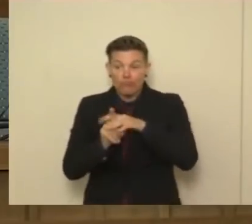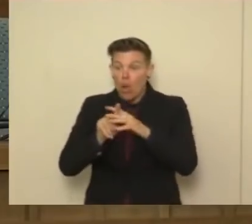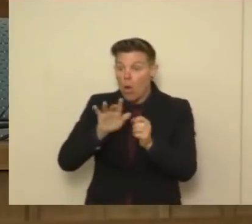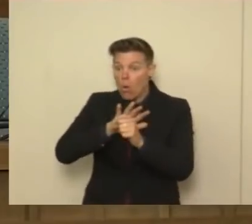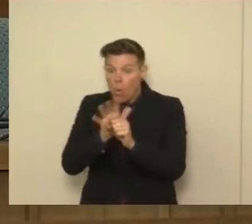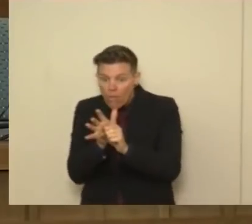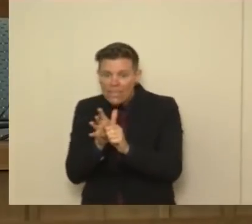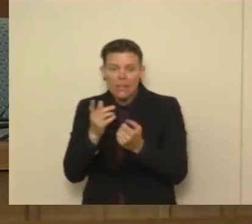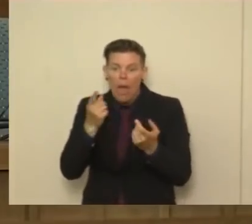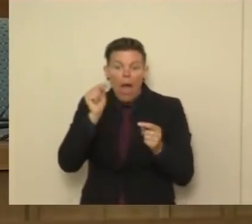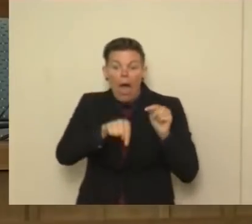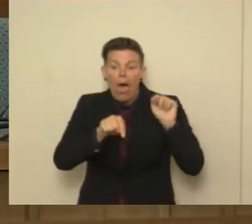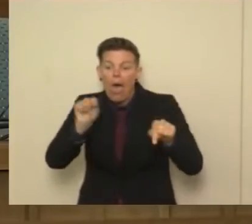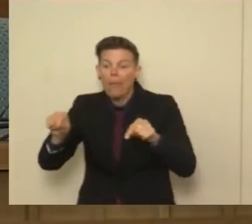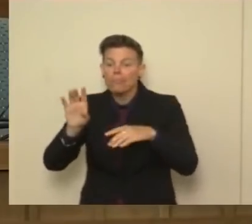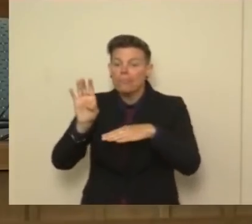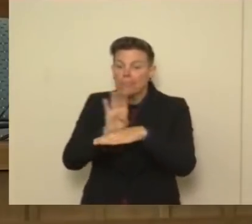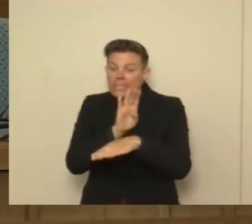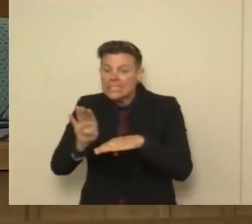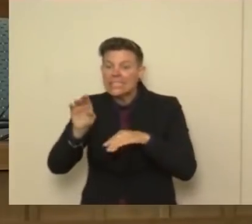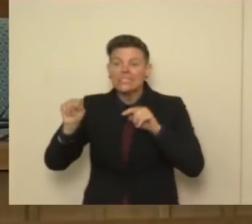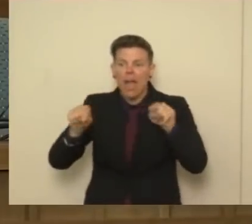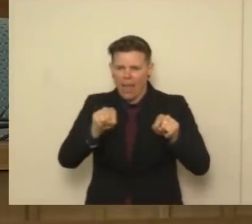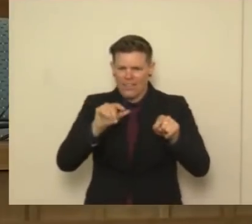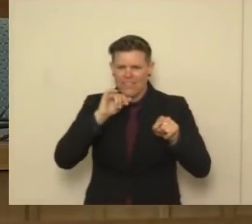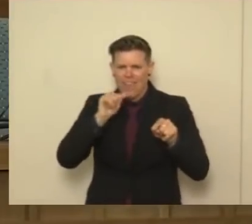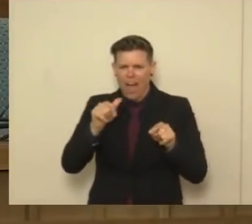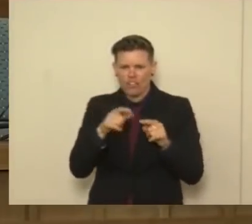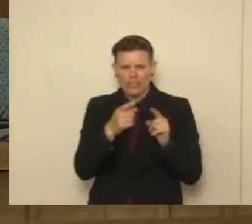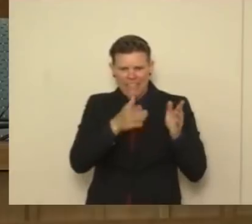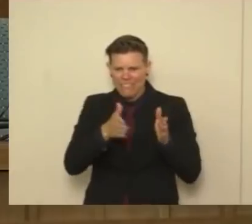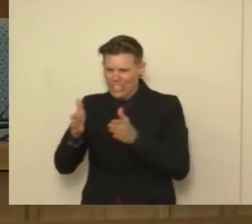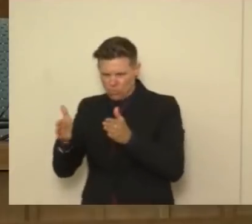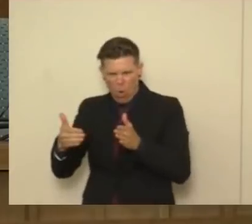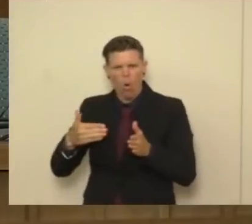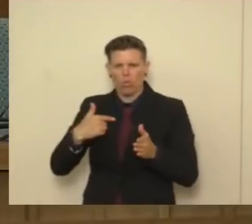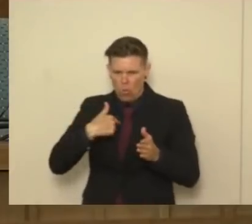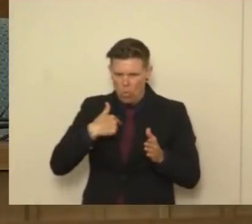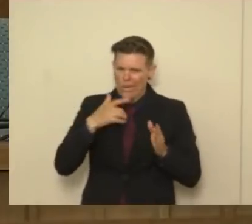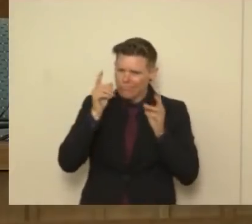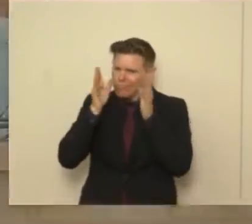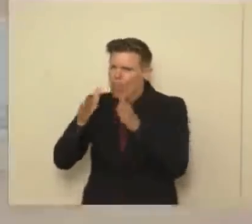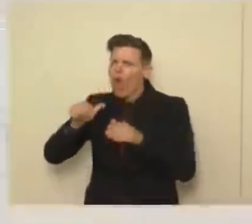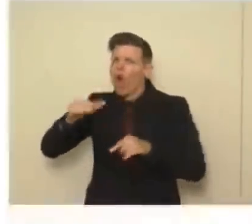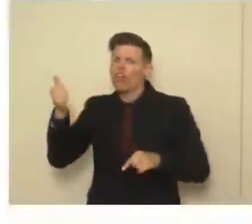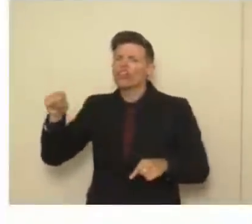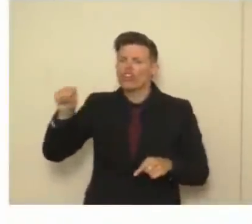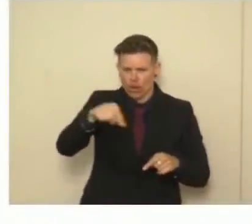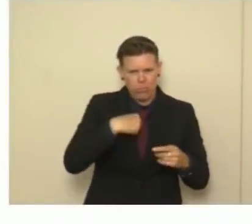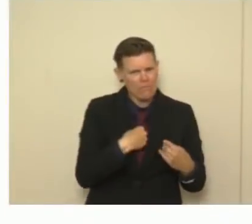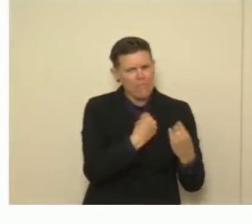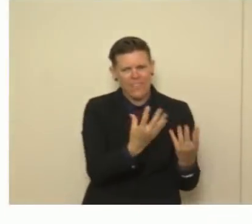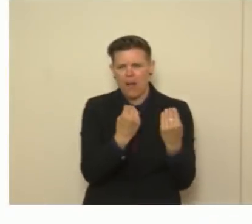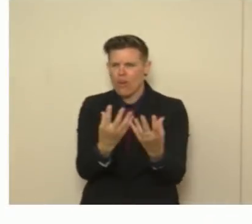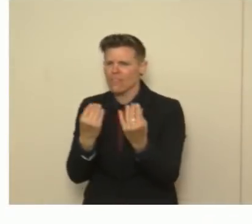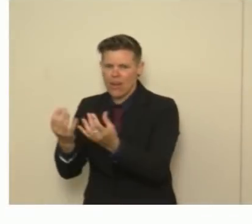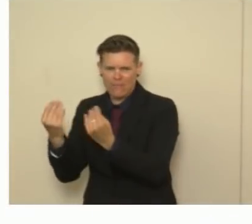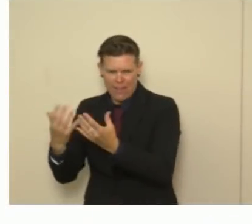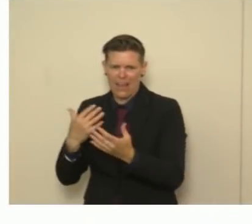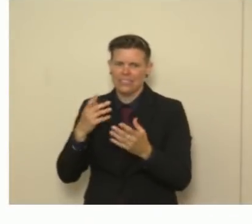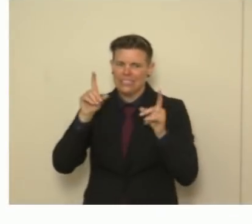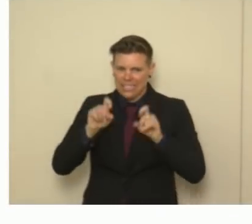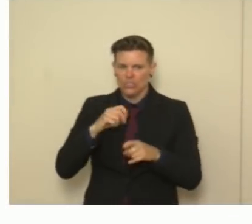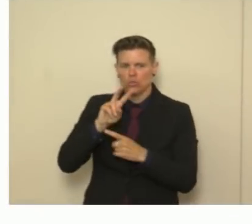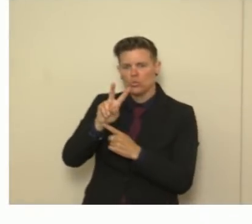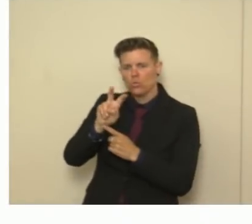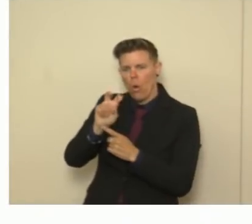not necessarily limited to just to the individual who was positive. But as of today, we have done 238 rapid